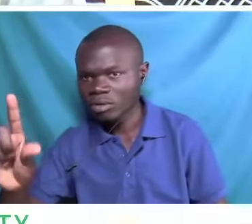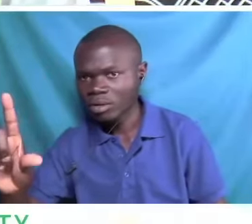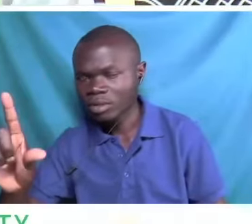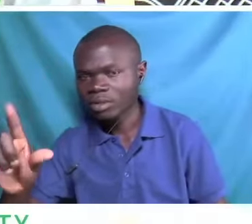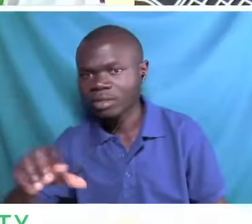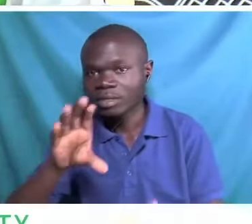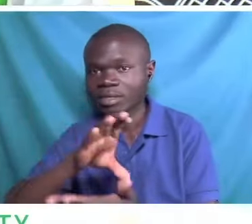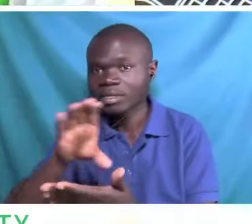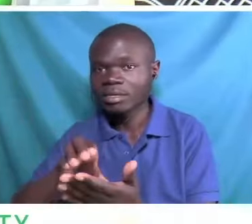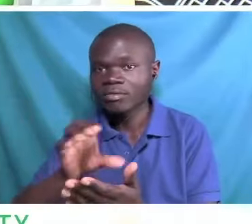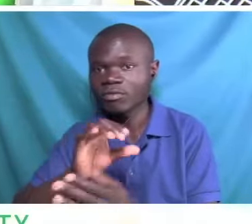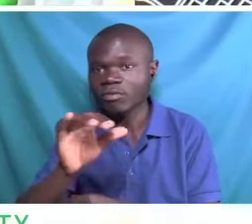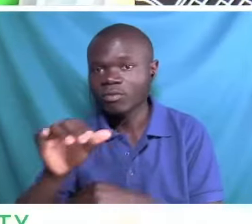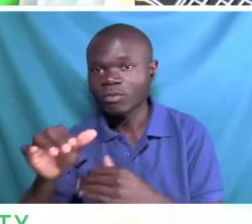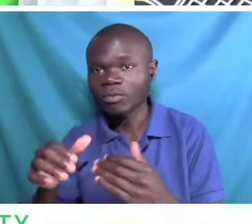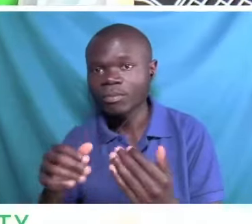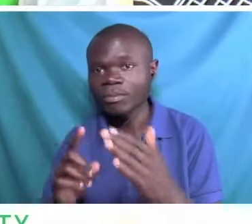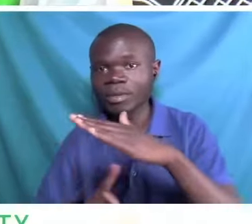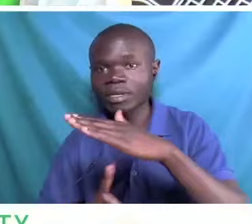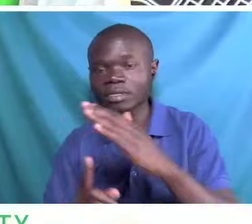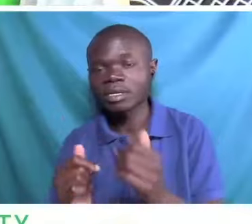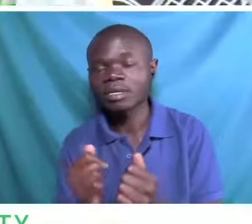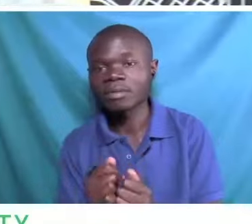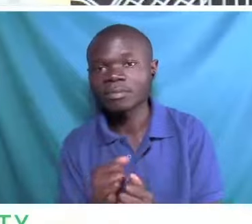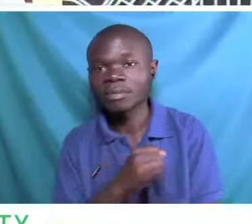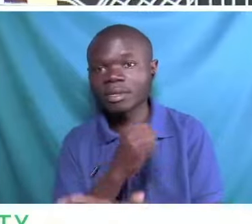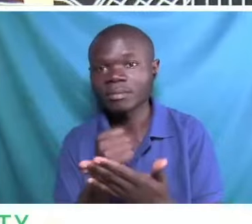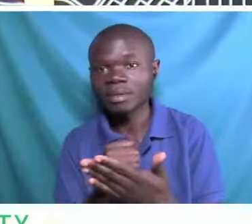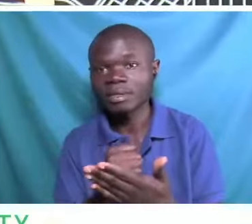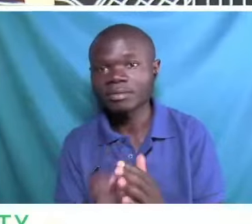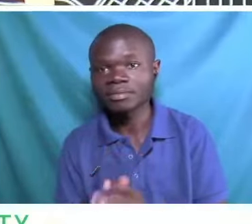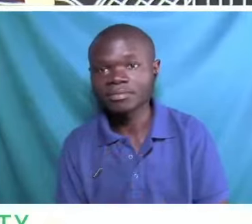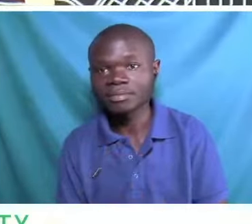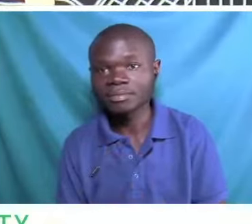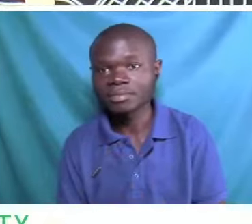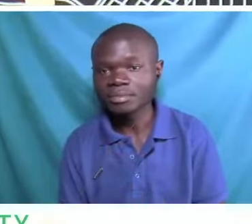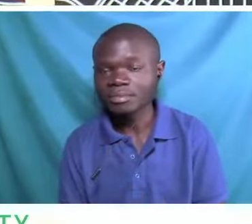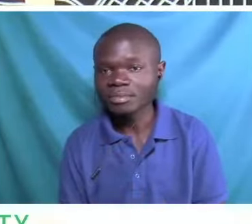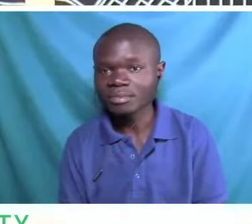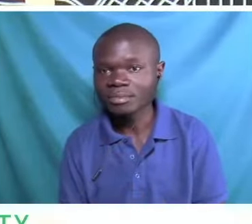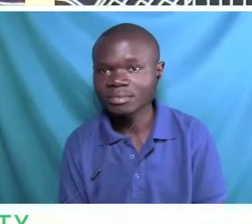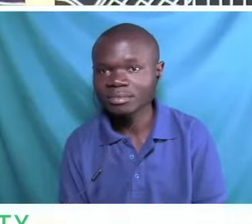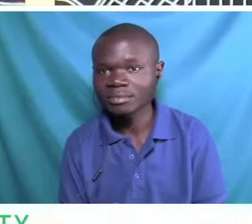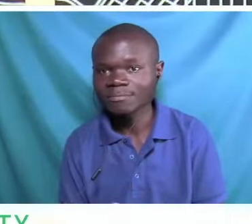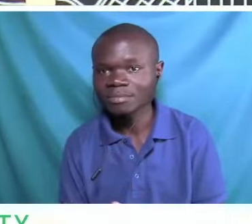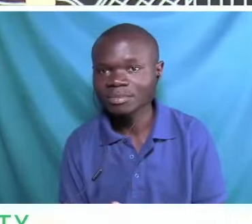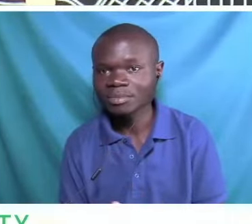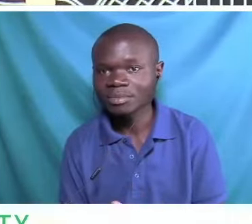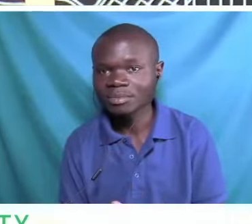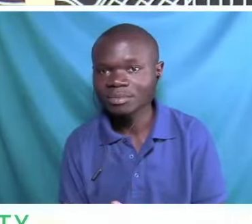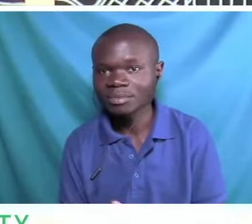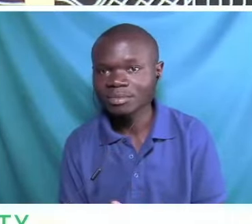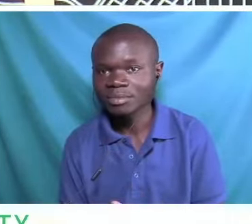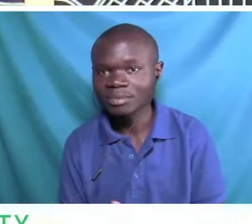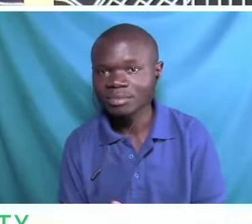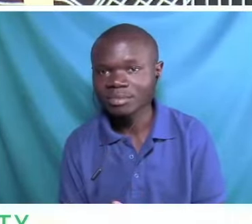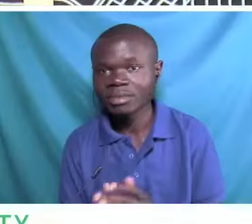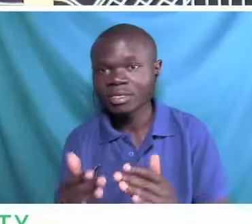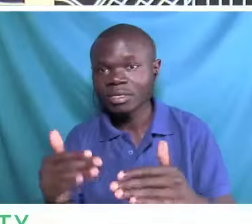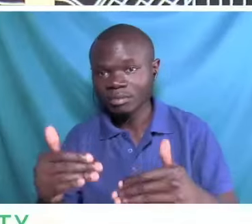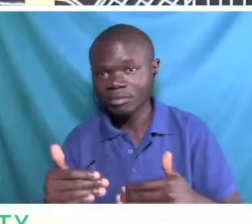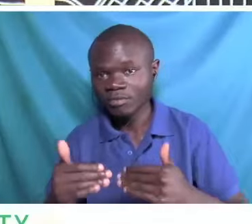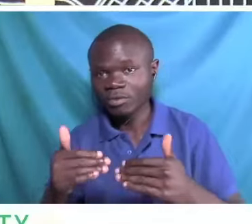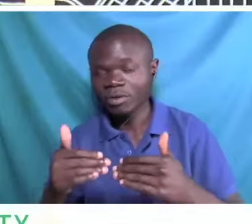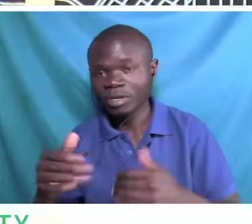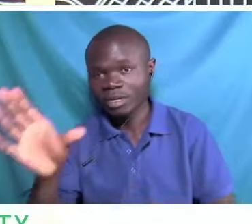for the glory of God. Amen. We are looking at the preeminence of Christ in personal purity, and I'm going to go